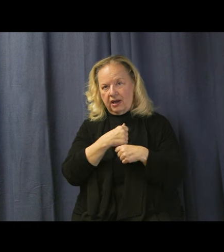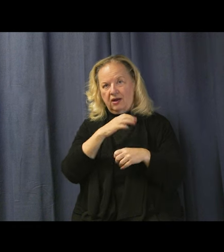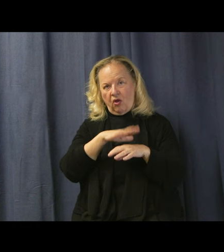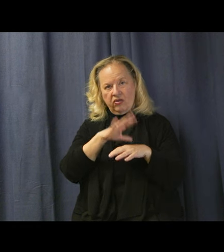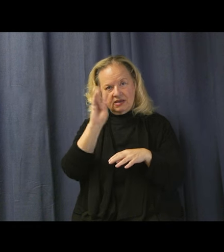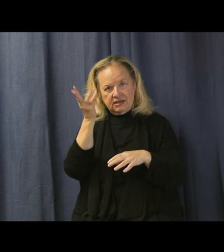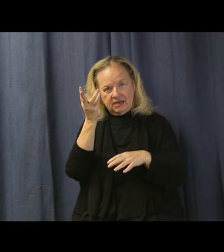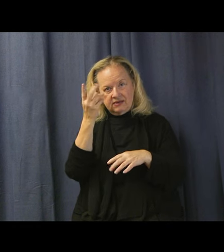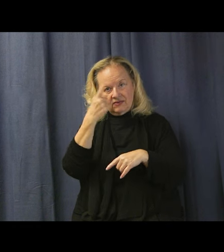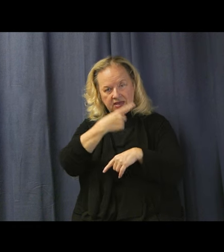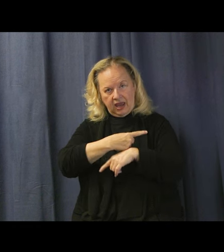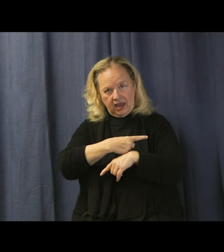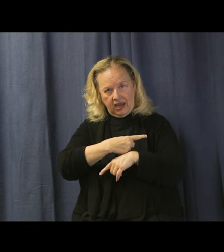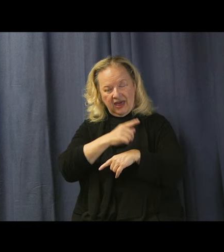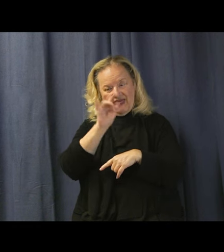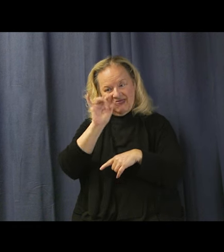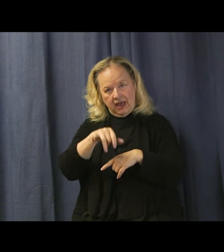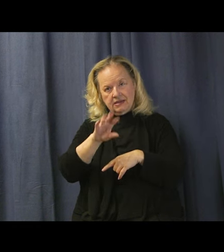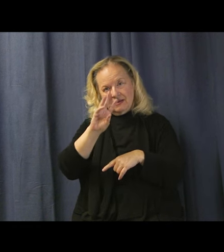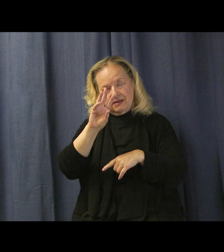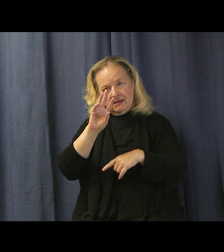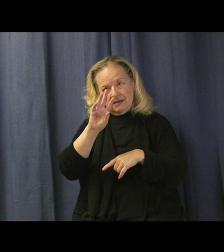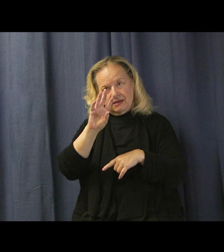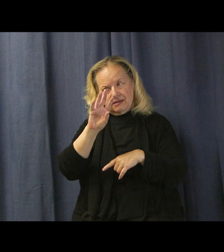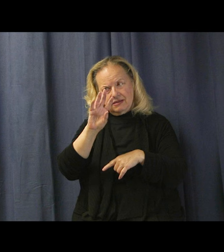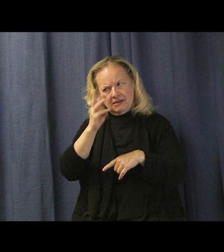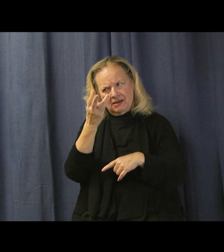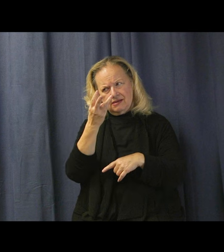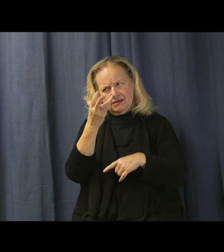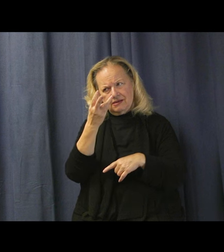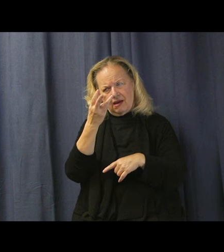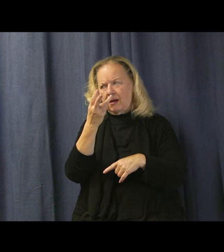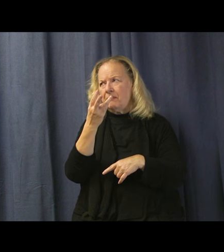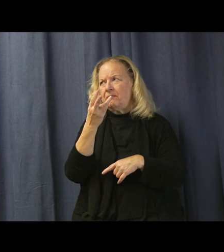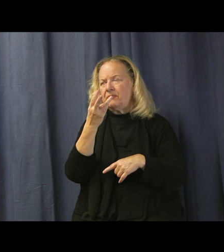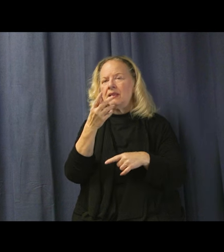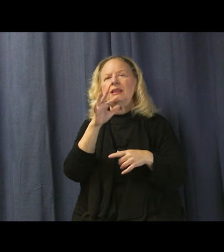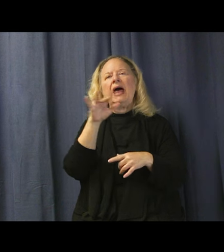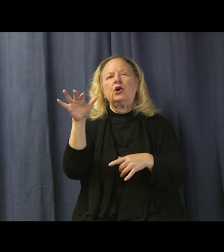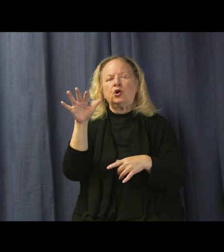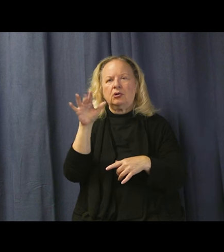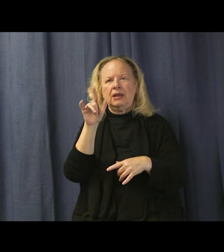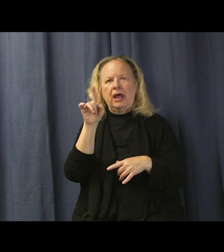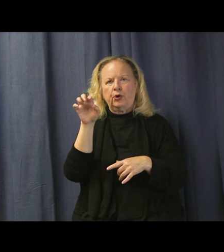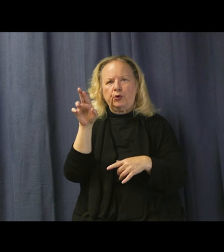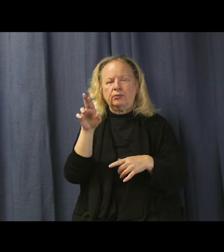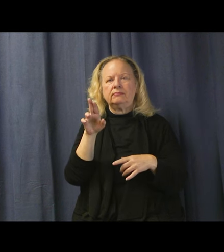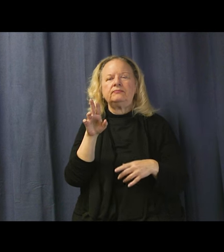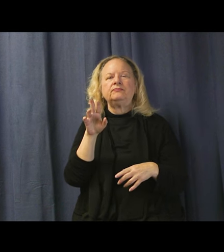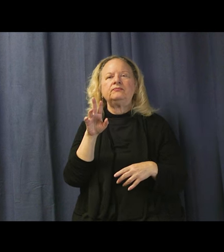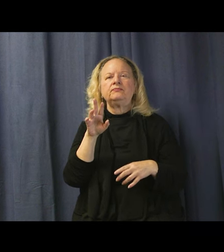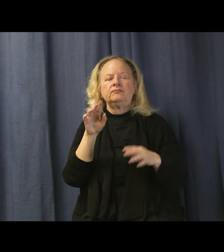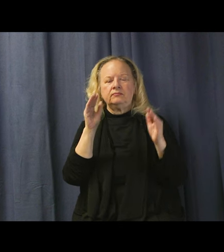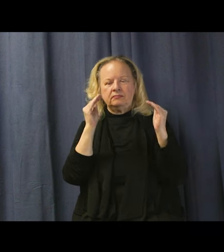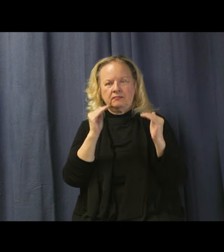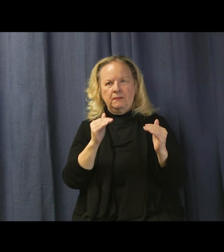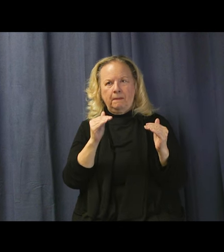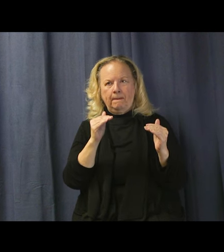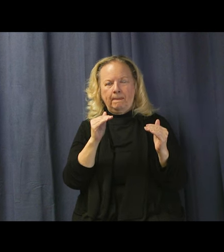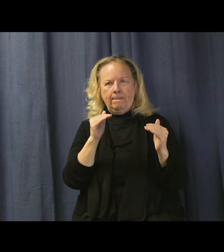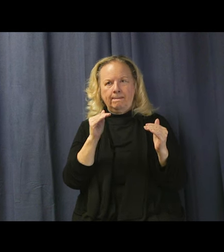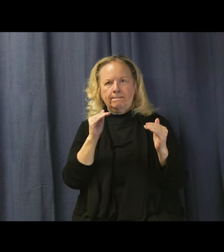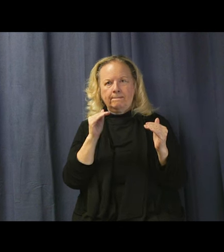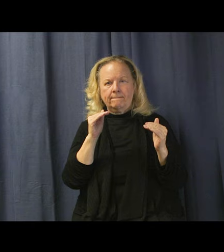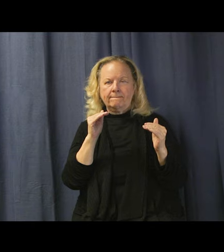day, and that is the sixth language, or sixth letter. Now, look at this. Let me